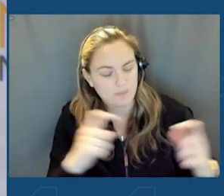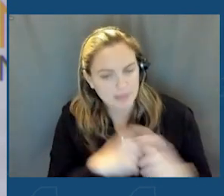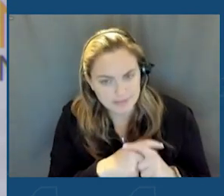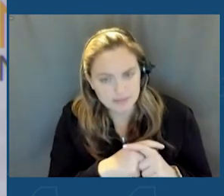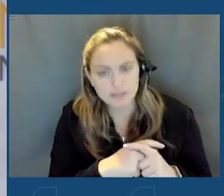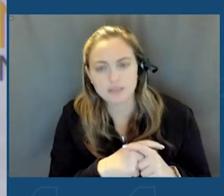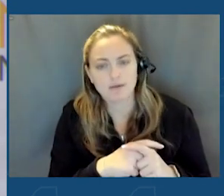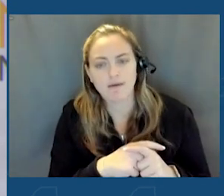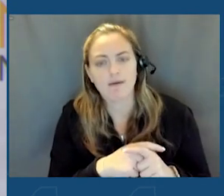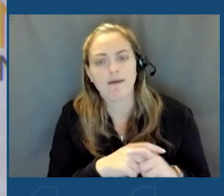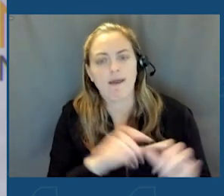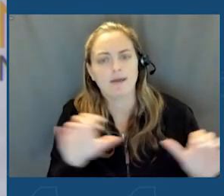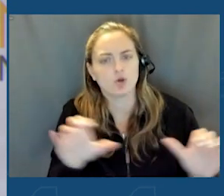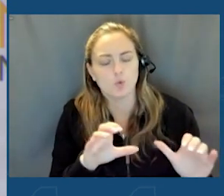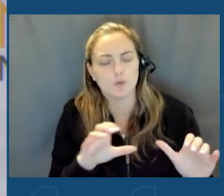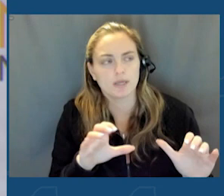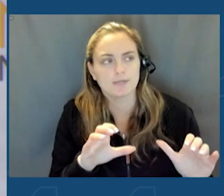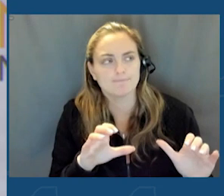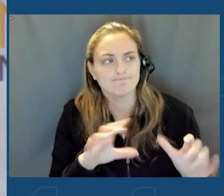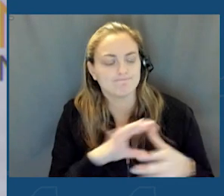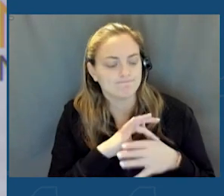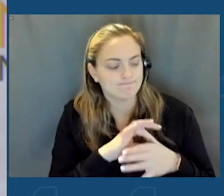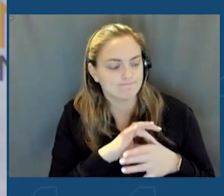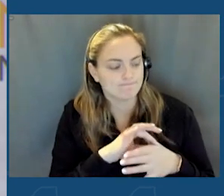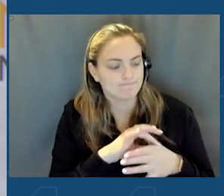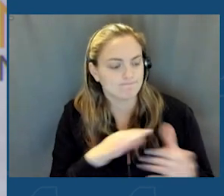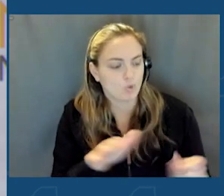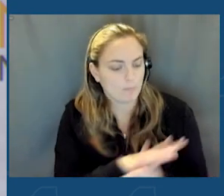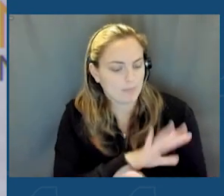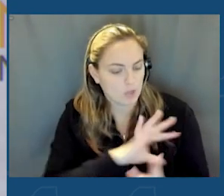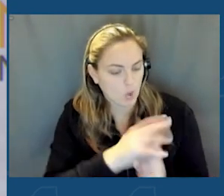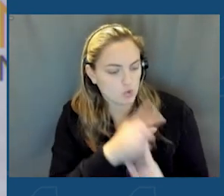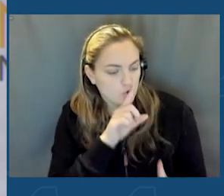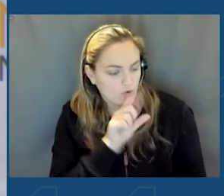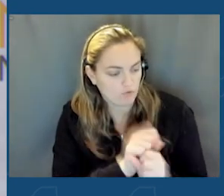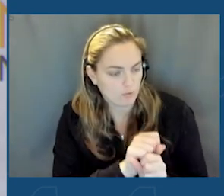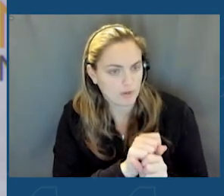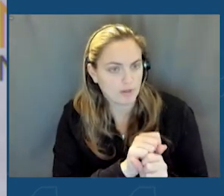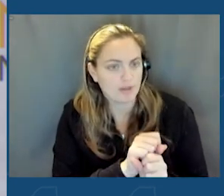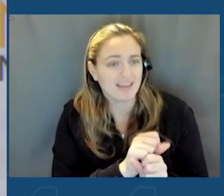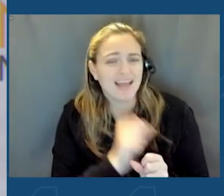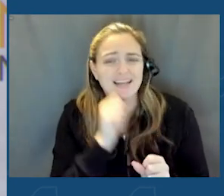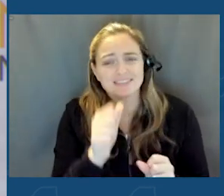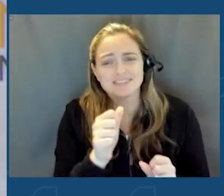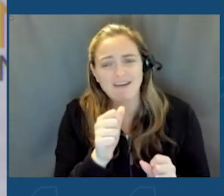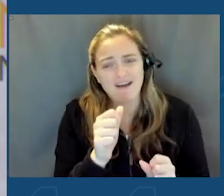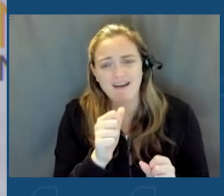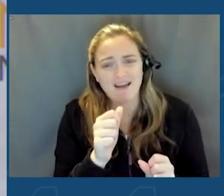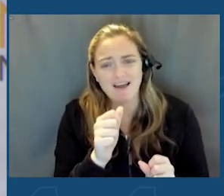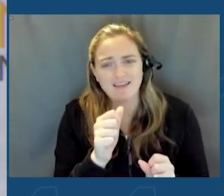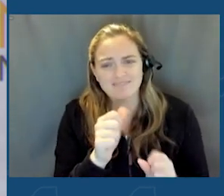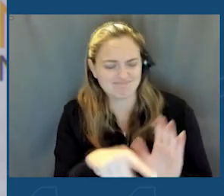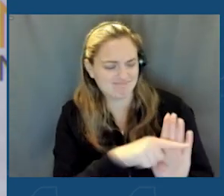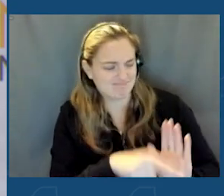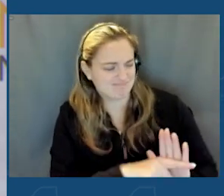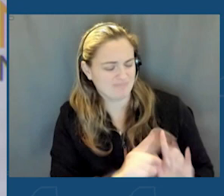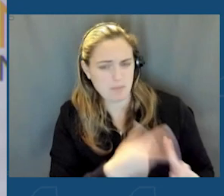so within a context that is culturally affirming and that does not villainize our culture is something that we are so proud